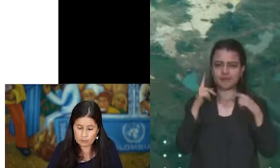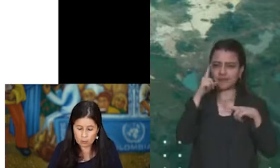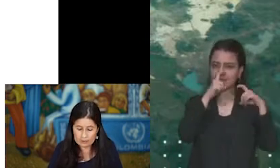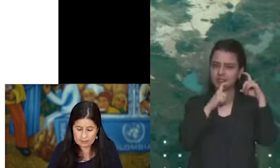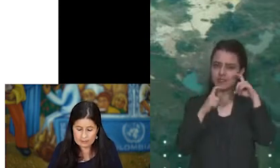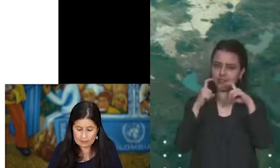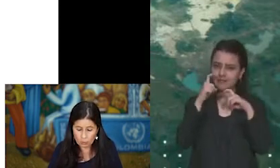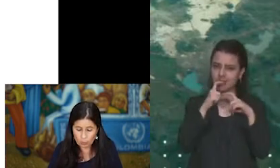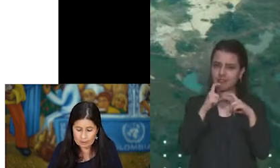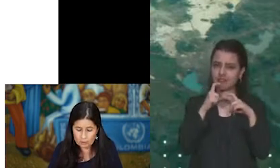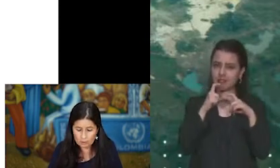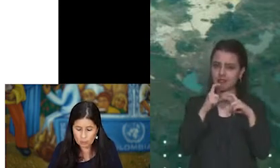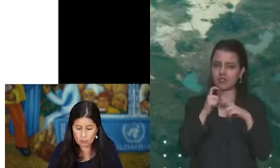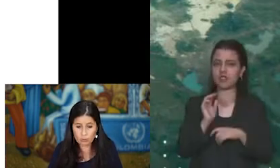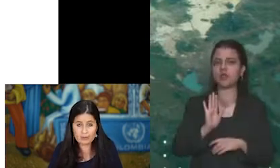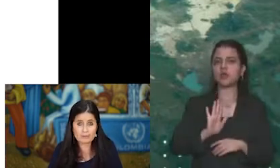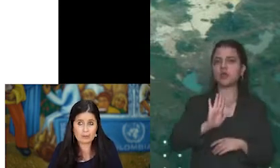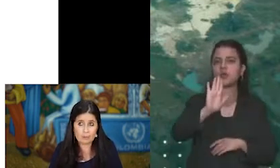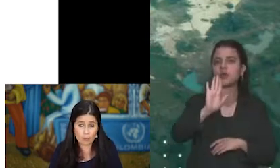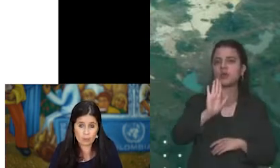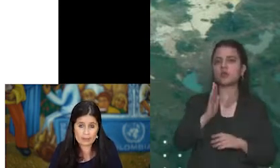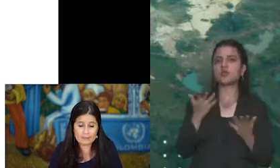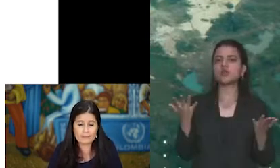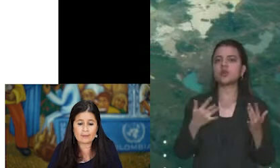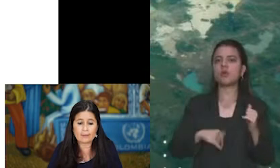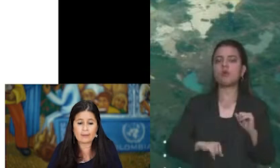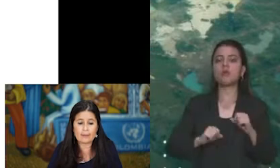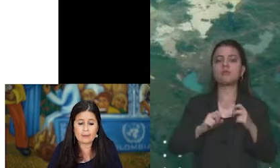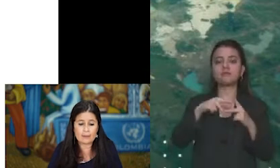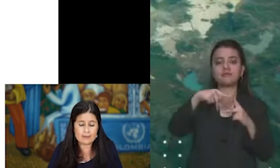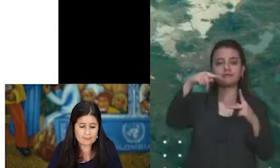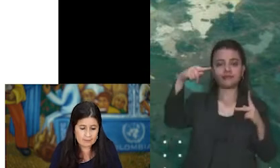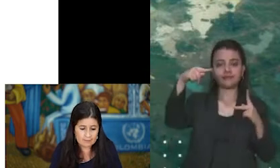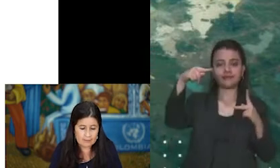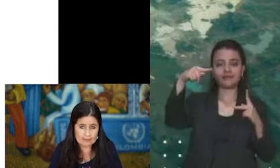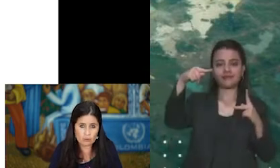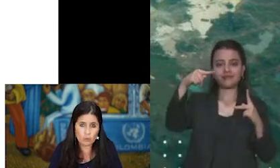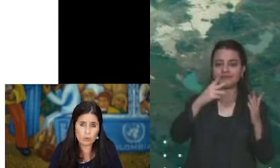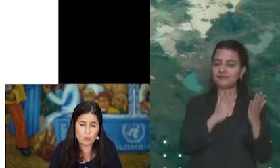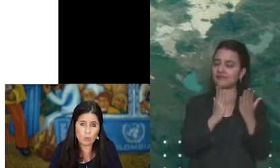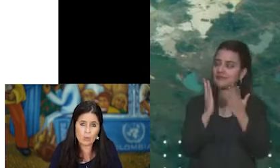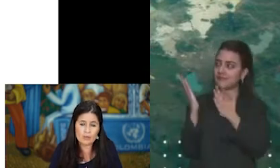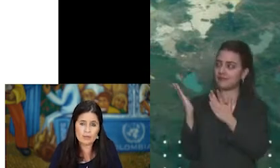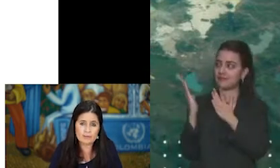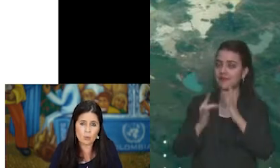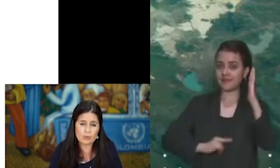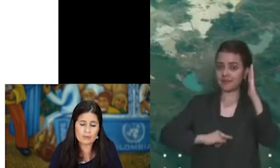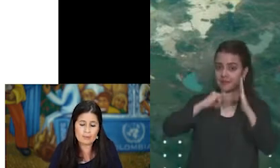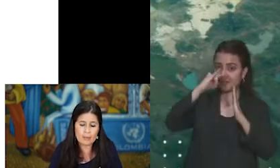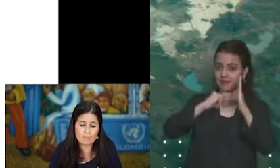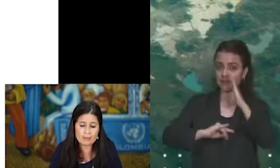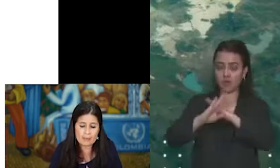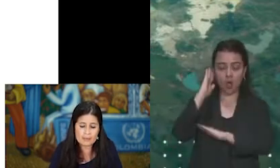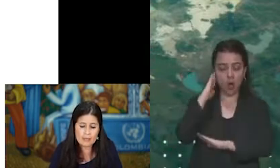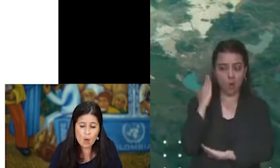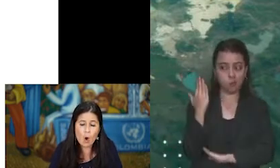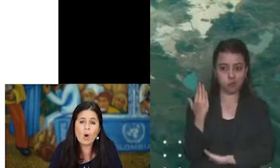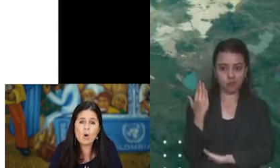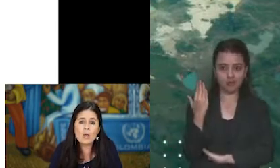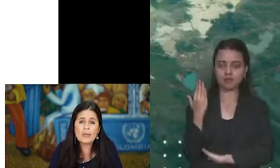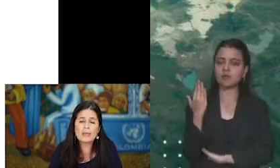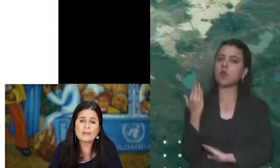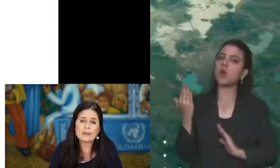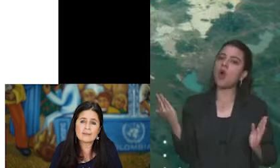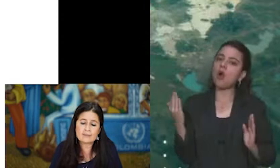the document so you can actually scan the QR code on the screen, or you